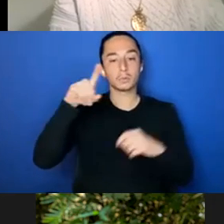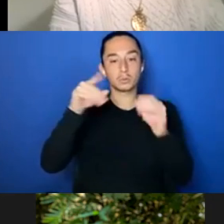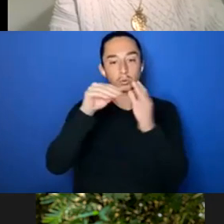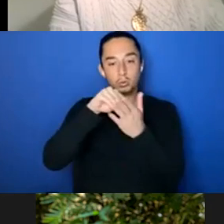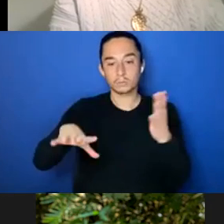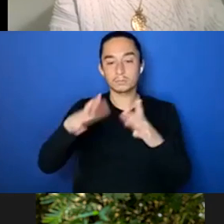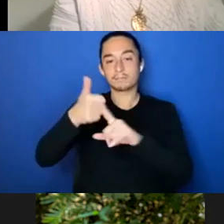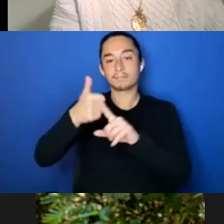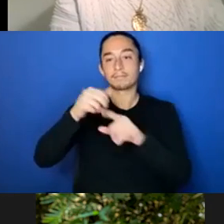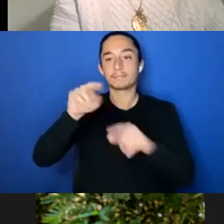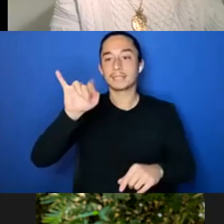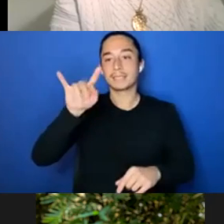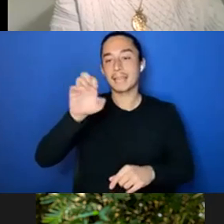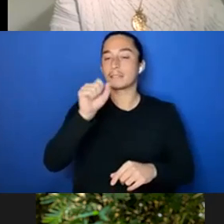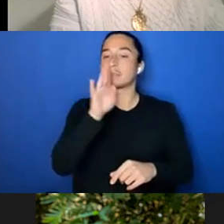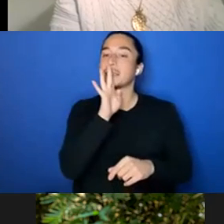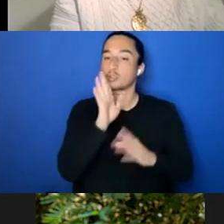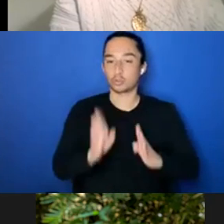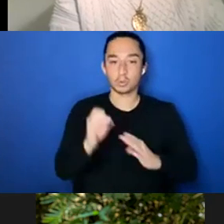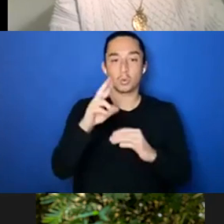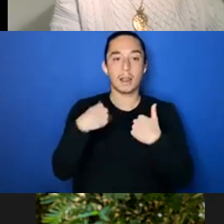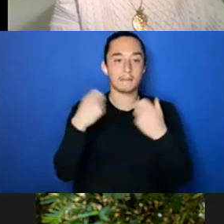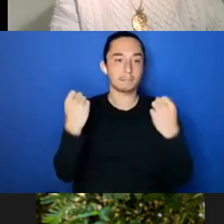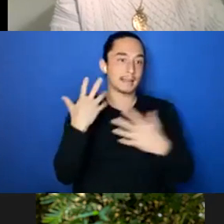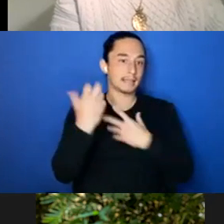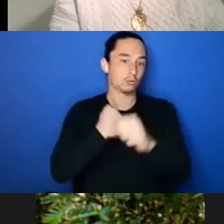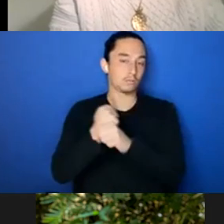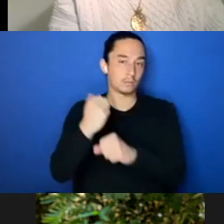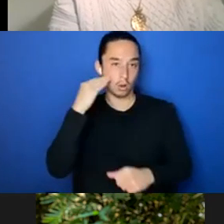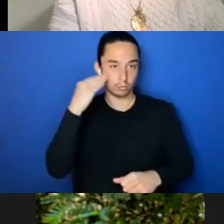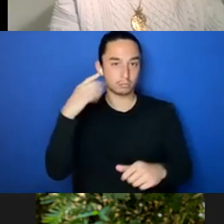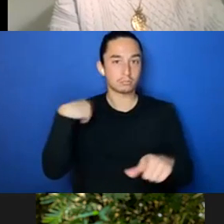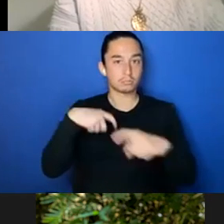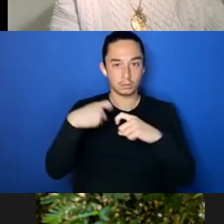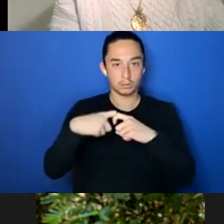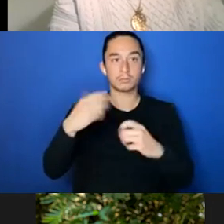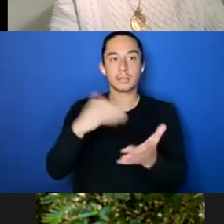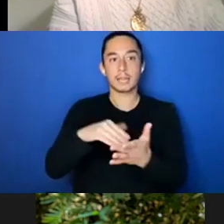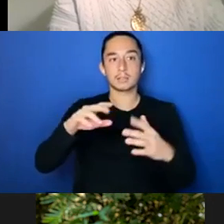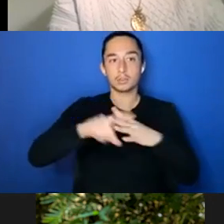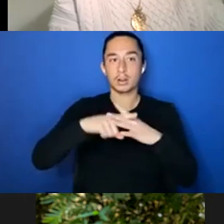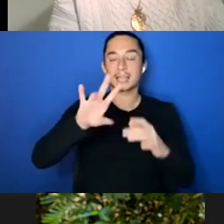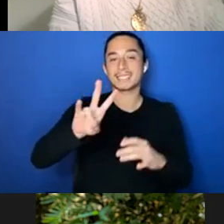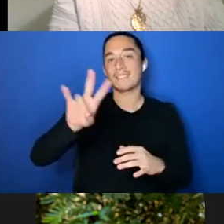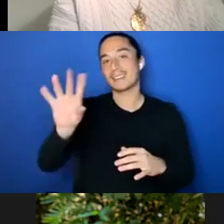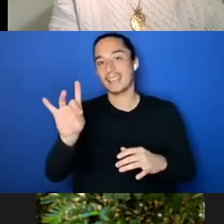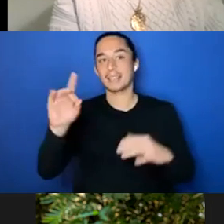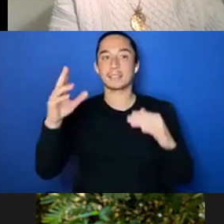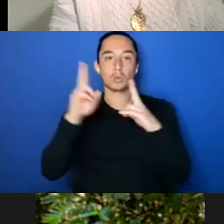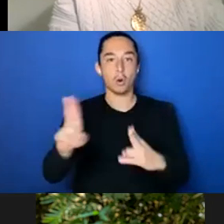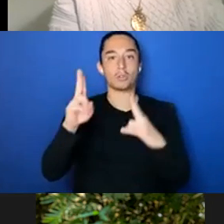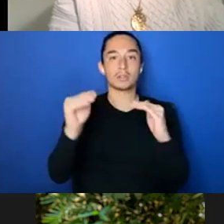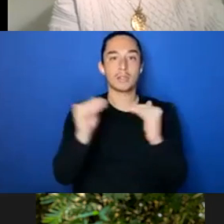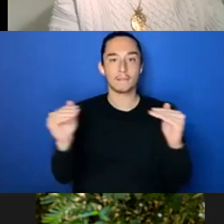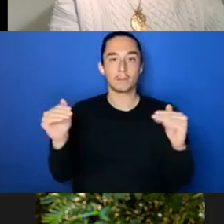native speakers or have a significant number of years of knowledge, and who again would be starting at a 7-8 honors level. And we also have